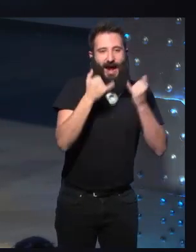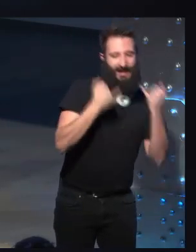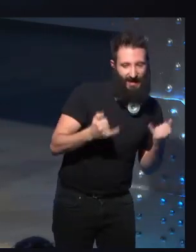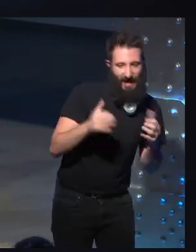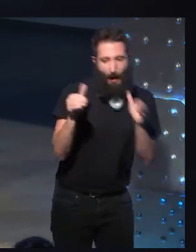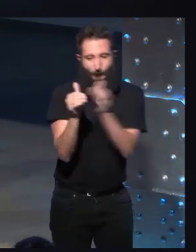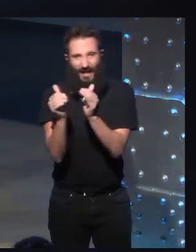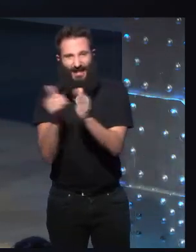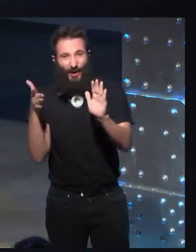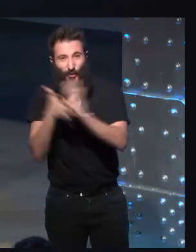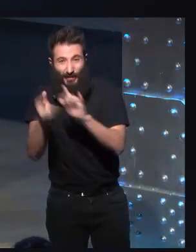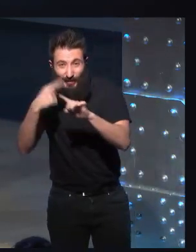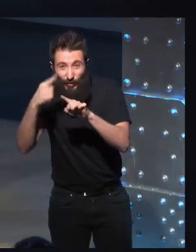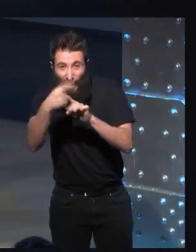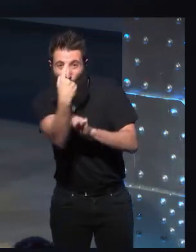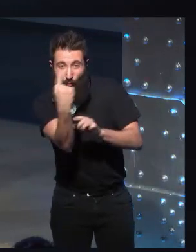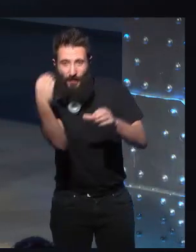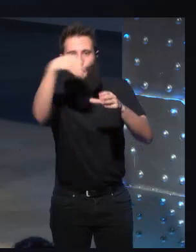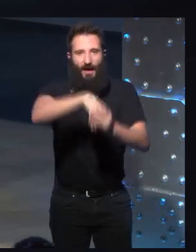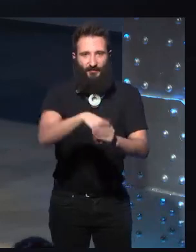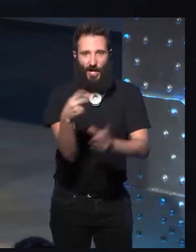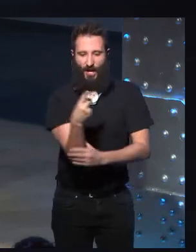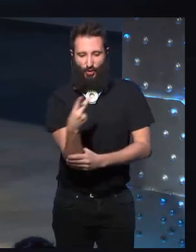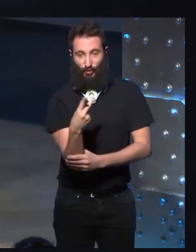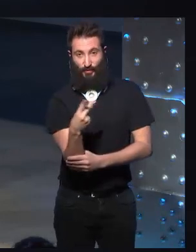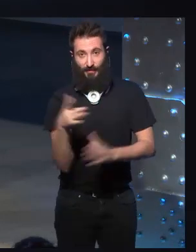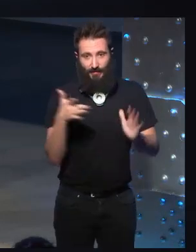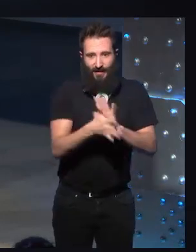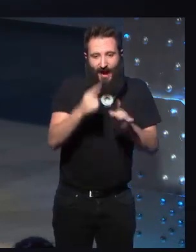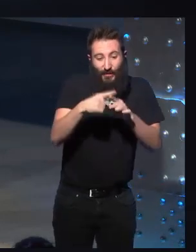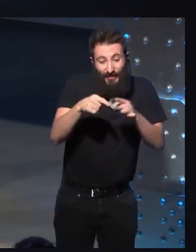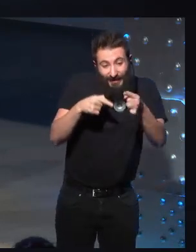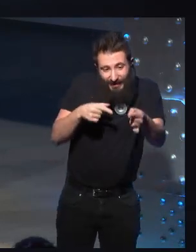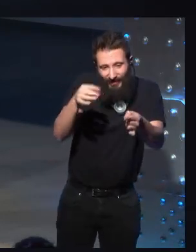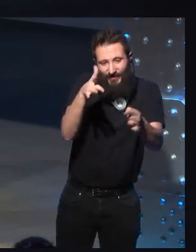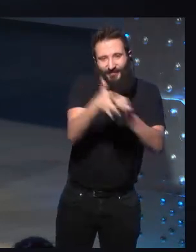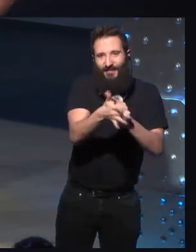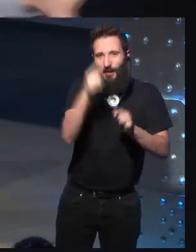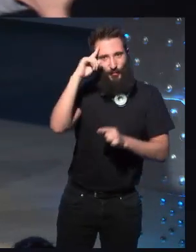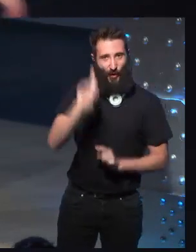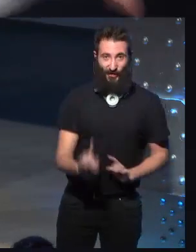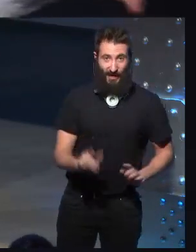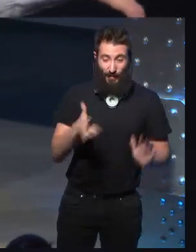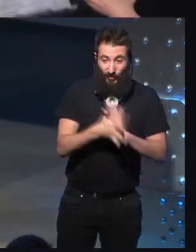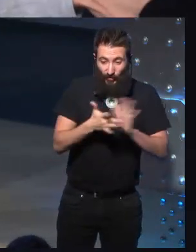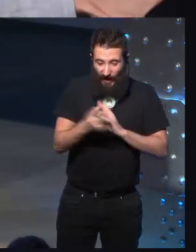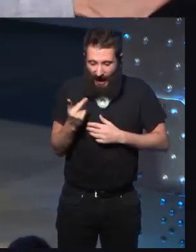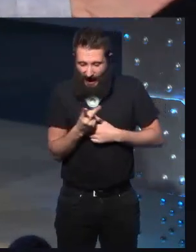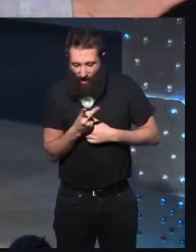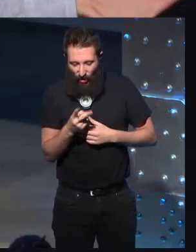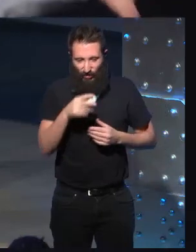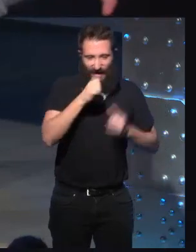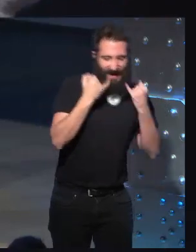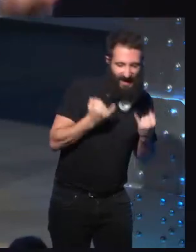thing. What that thing is, I don't know, but it's two aspects of the same thing. It means that if you have a lot of